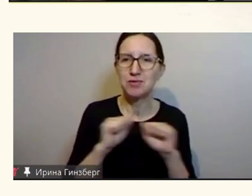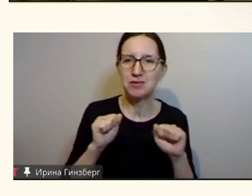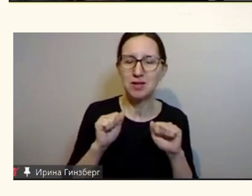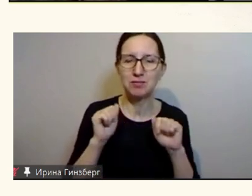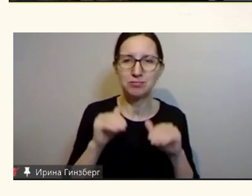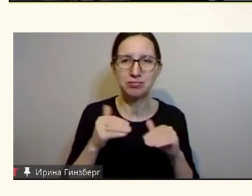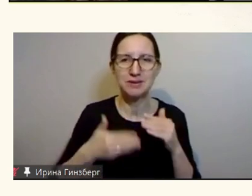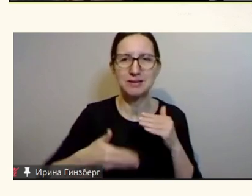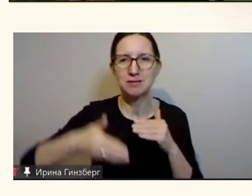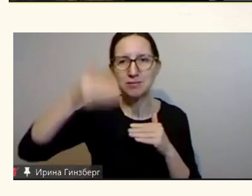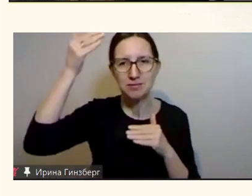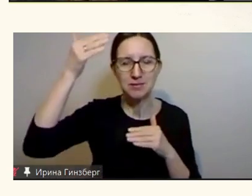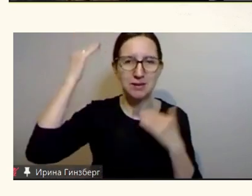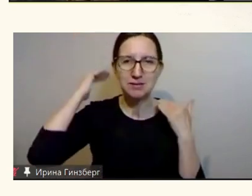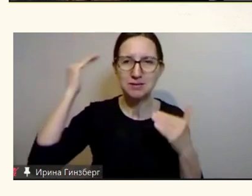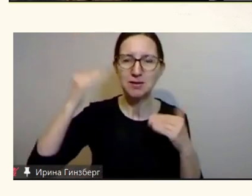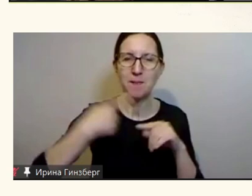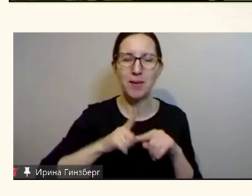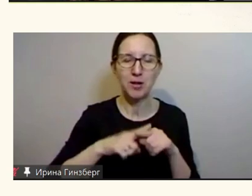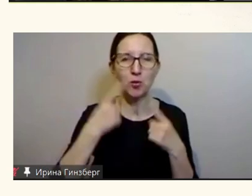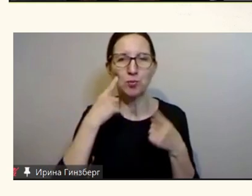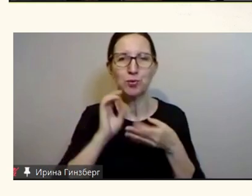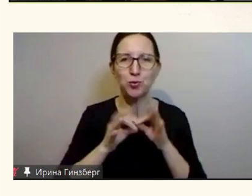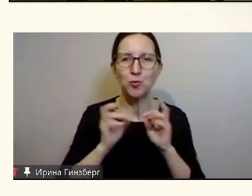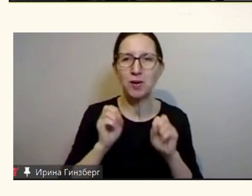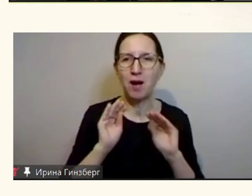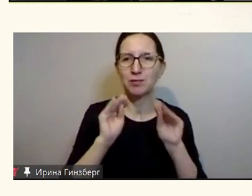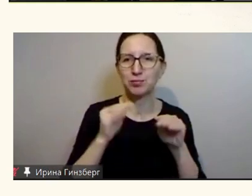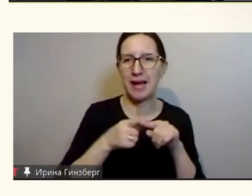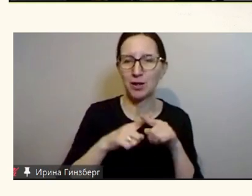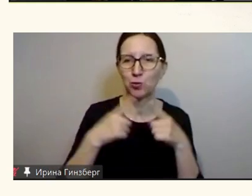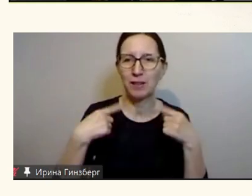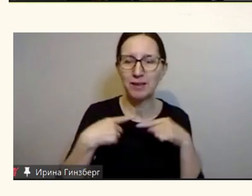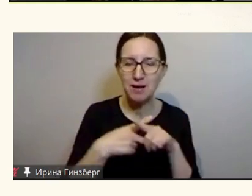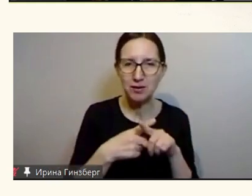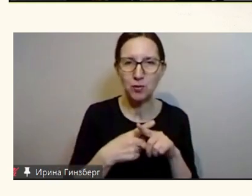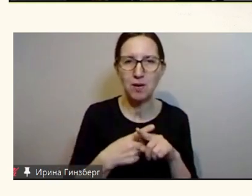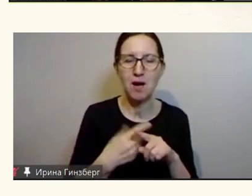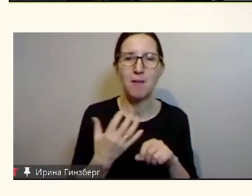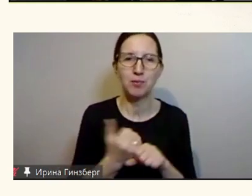we cannot change anything. We cannot make any amendments or